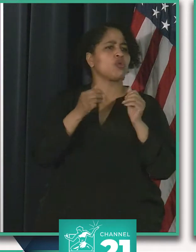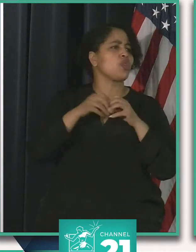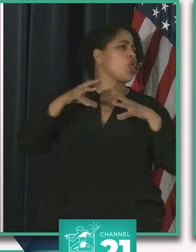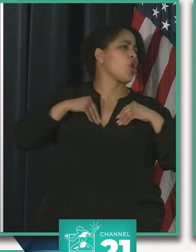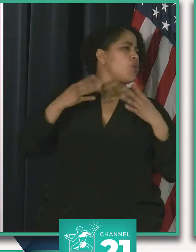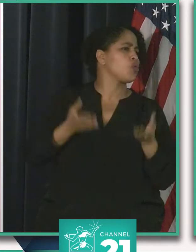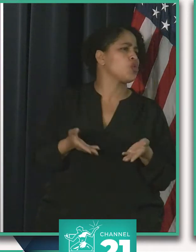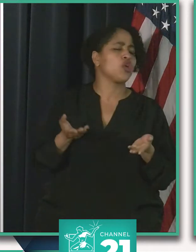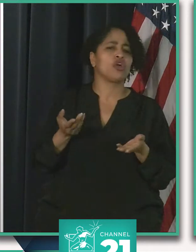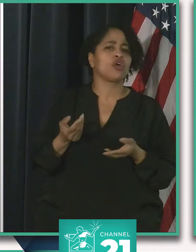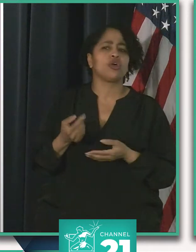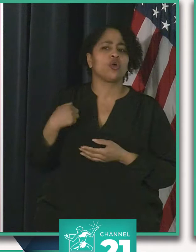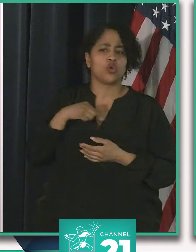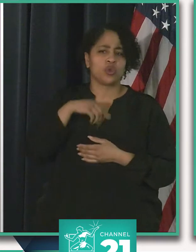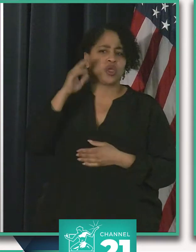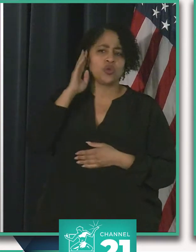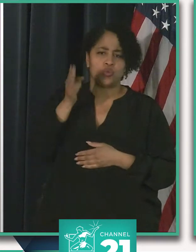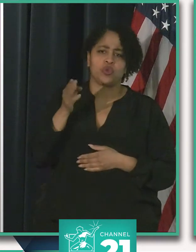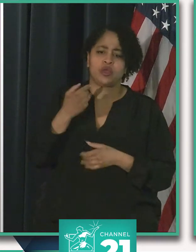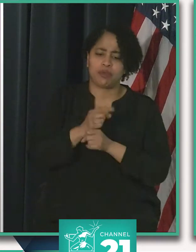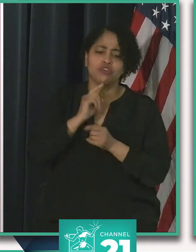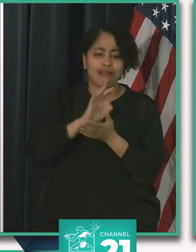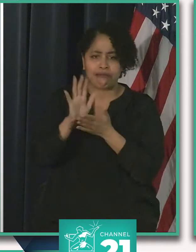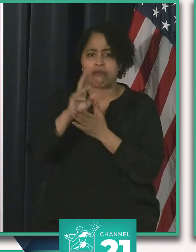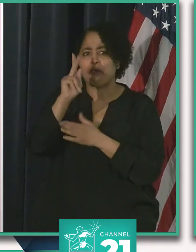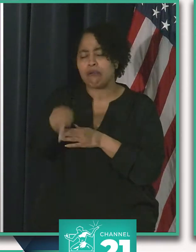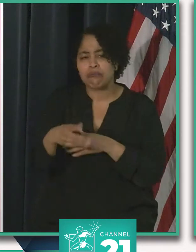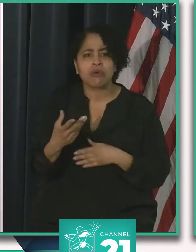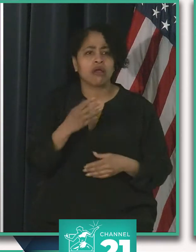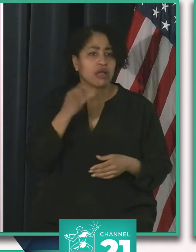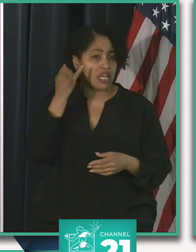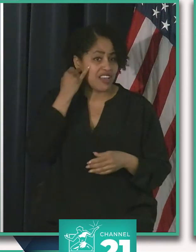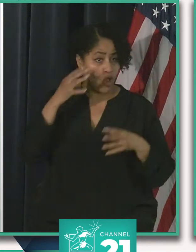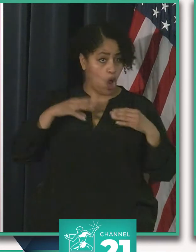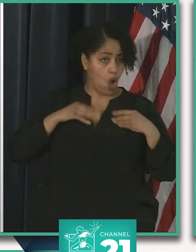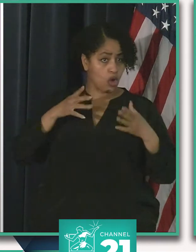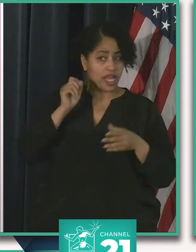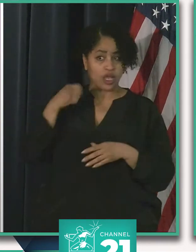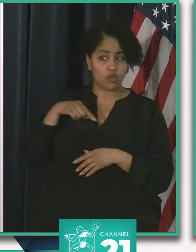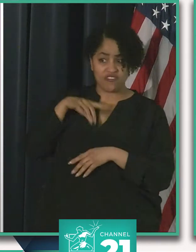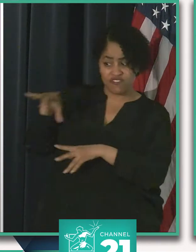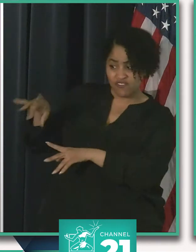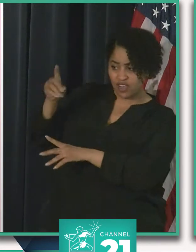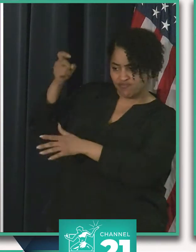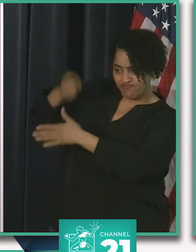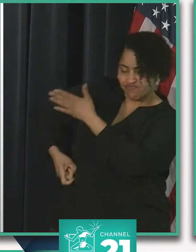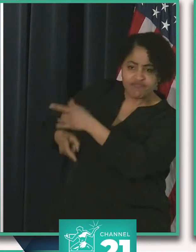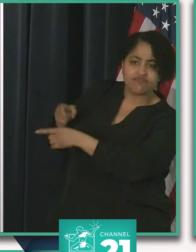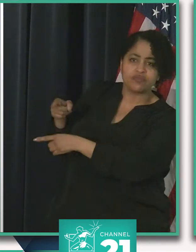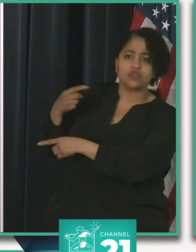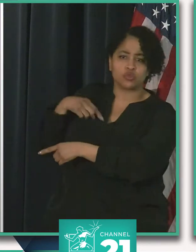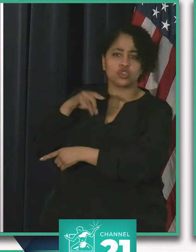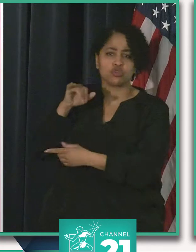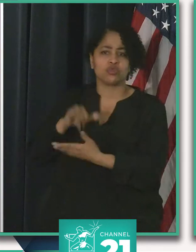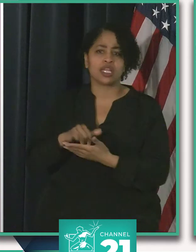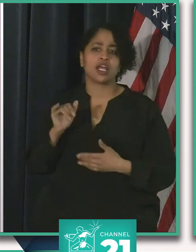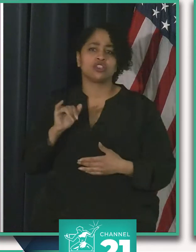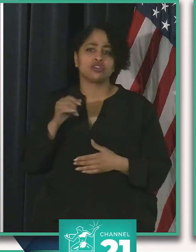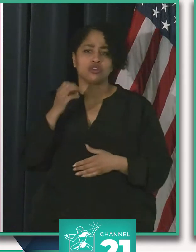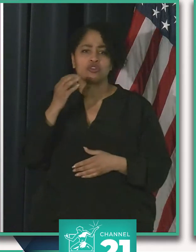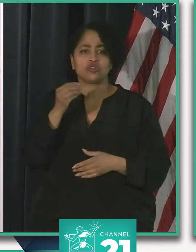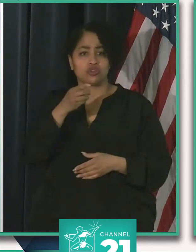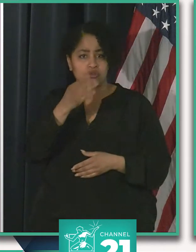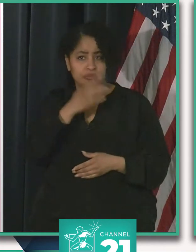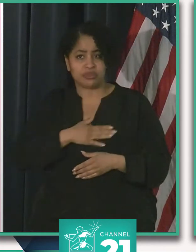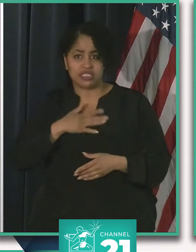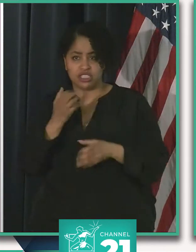owner, but we will make sure to clean it up, and if there's an owner that can be fined for cleaning it up, we'll do that as well. So, Dave, you maybe get your inspectors